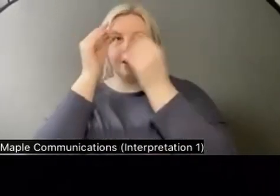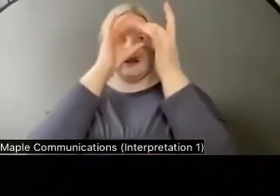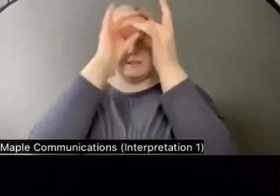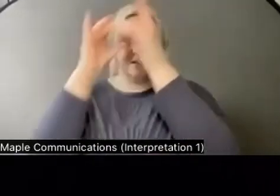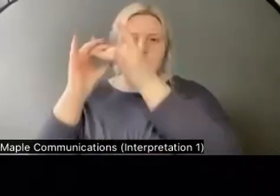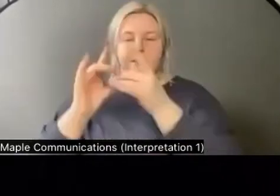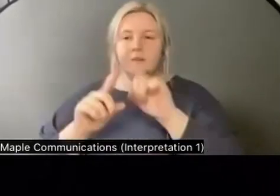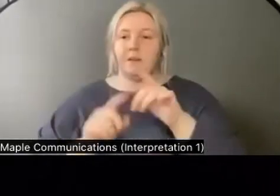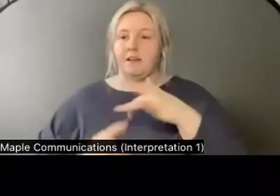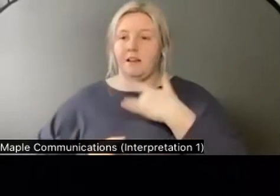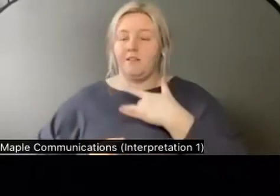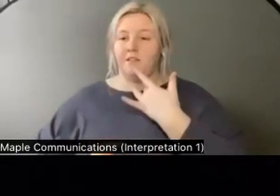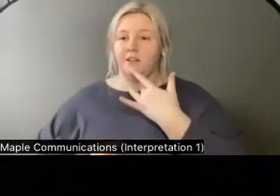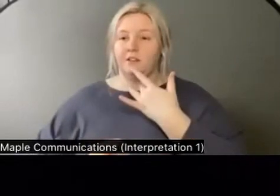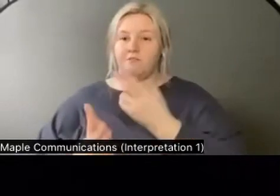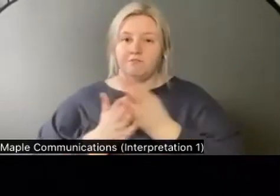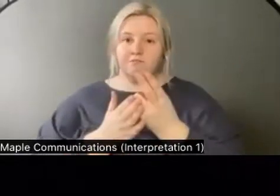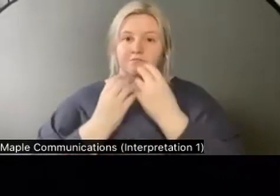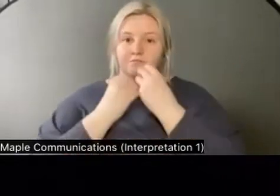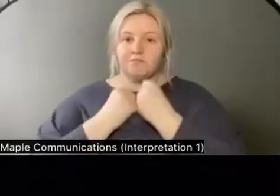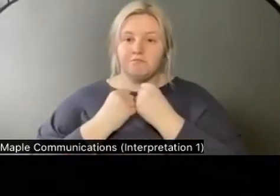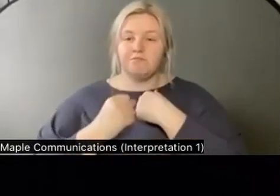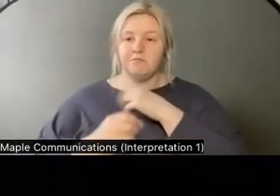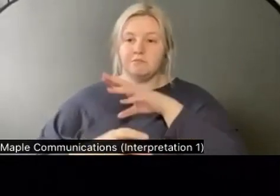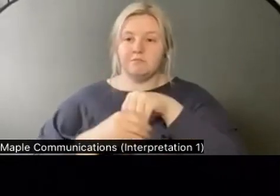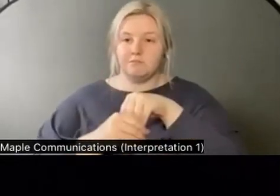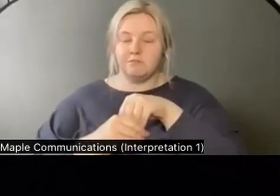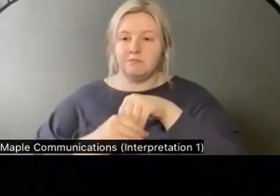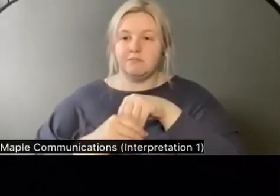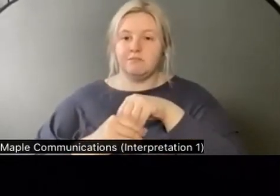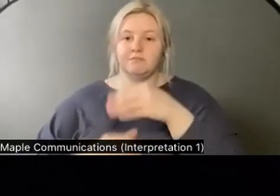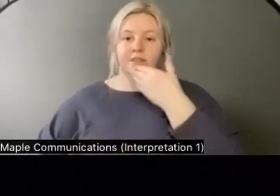be in this space with all of you, and grateful for Heidi for starting us off with,